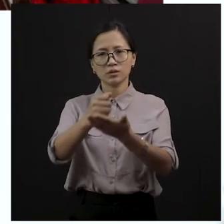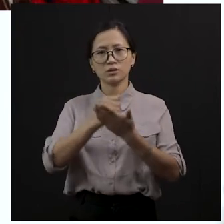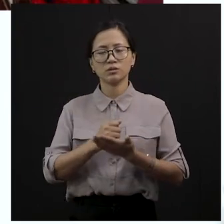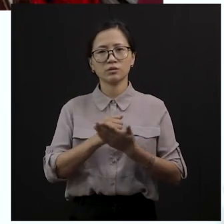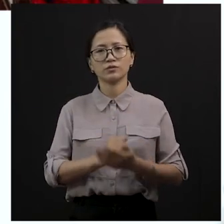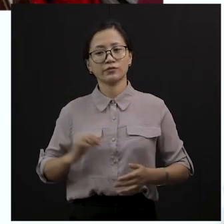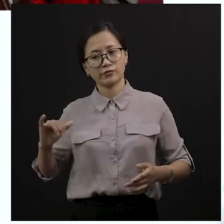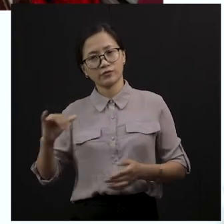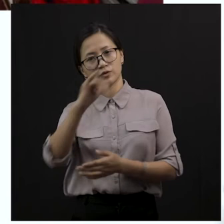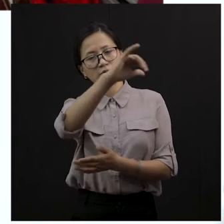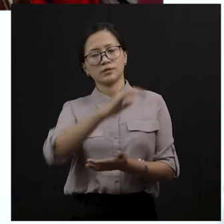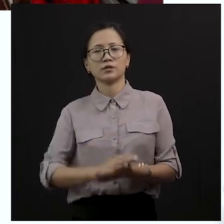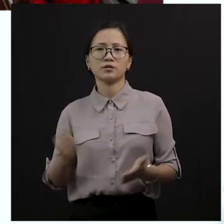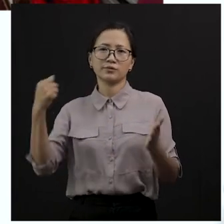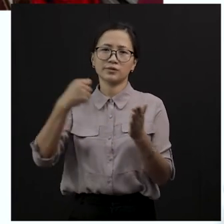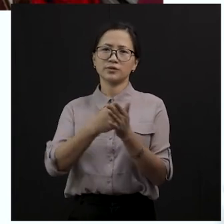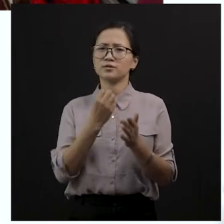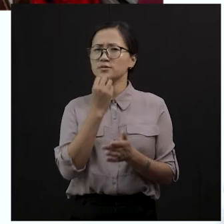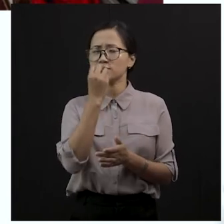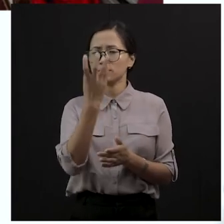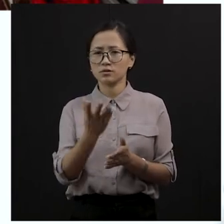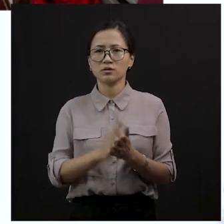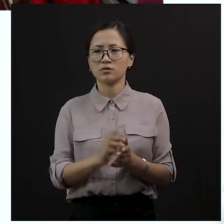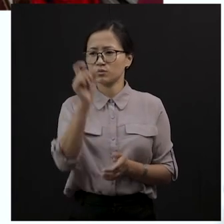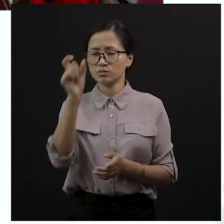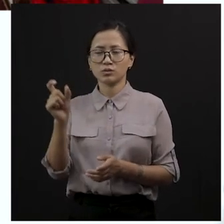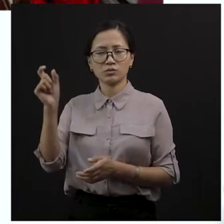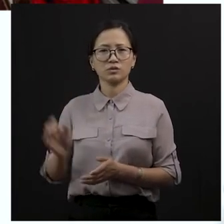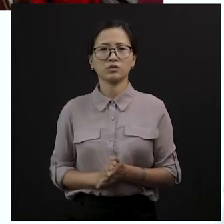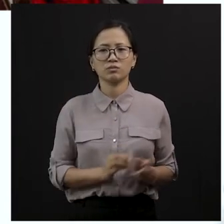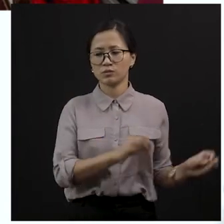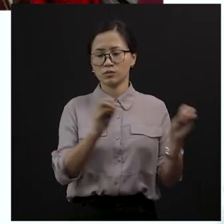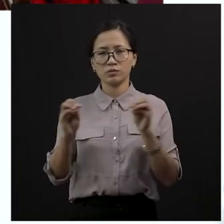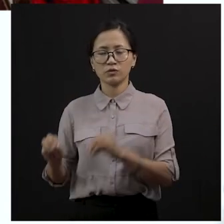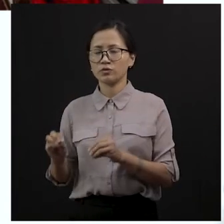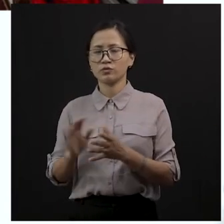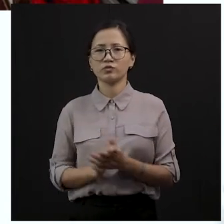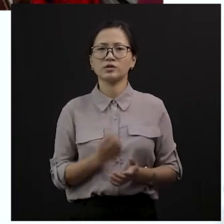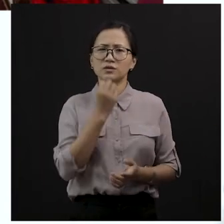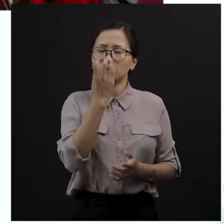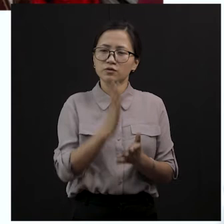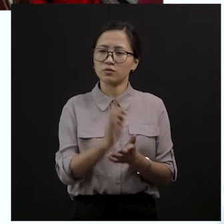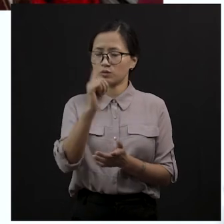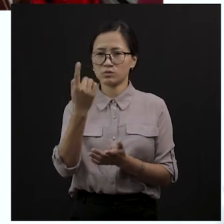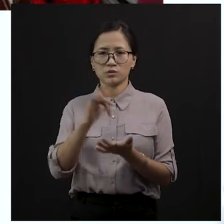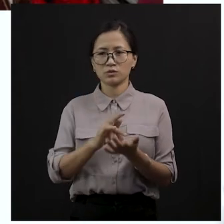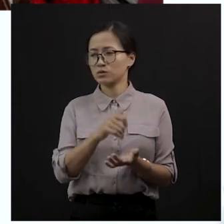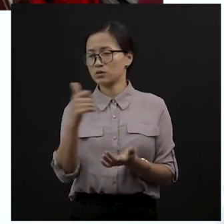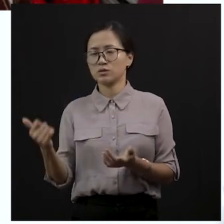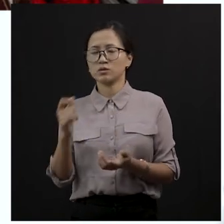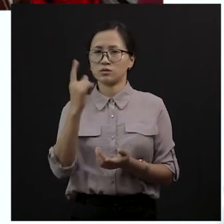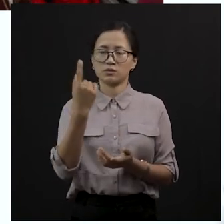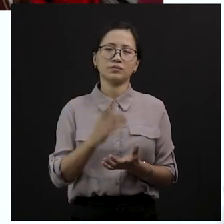reach easily, right? Now, people can move easily from one place to another. This could not have happened